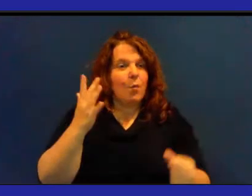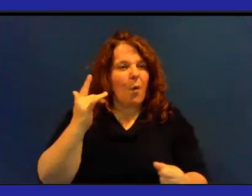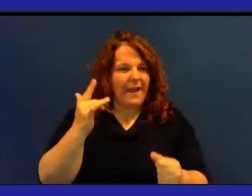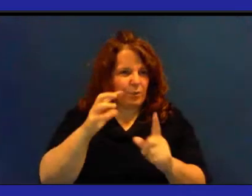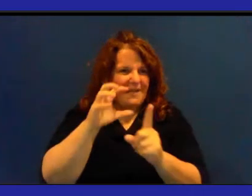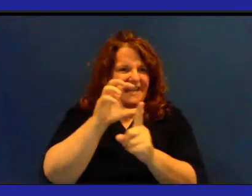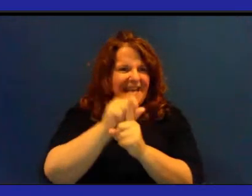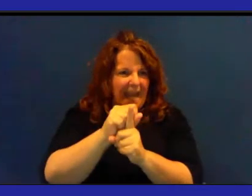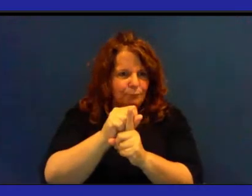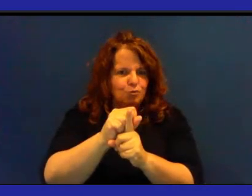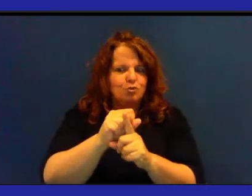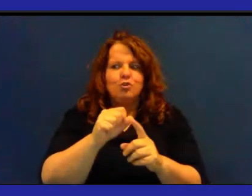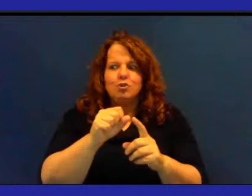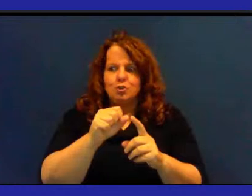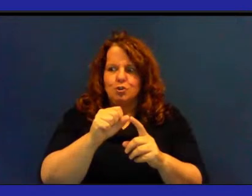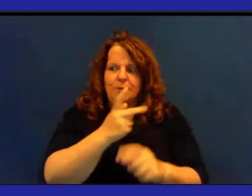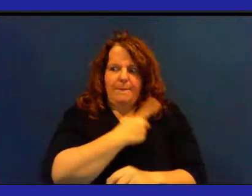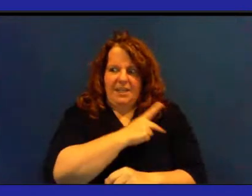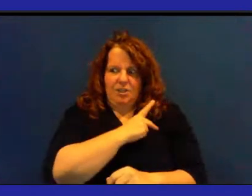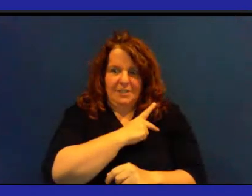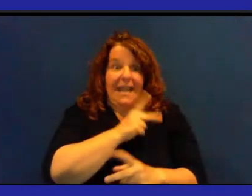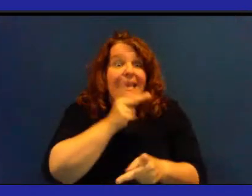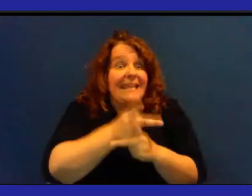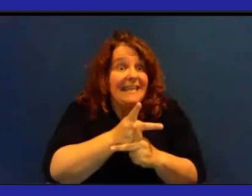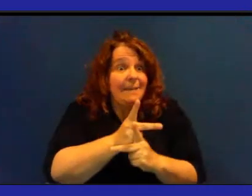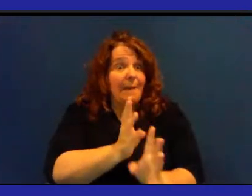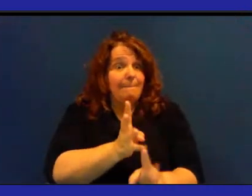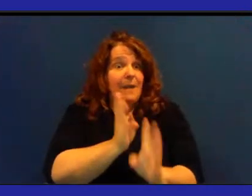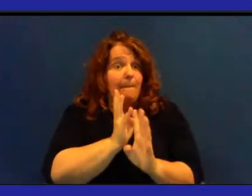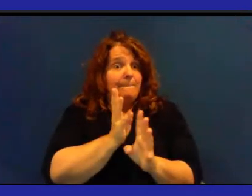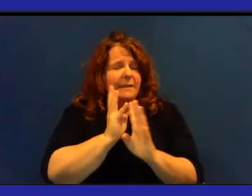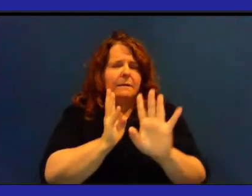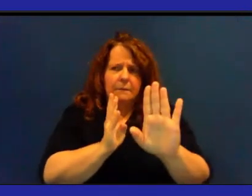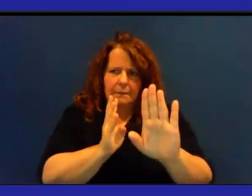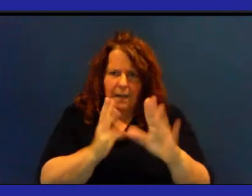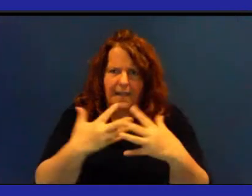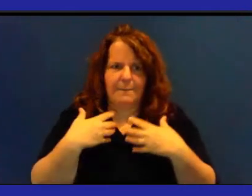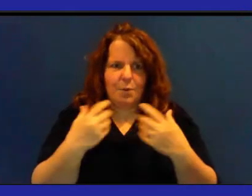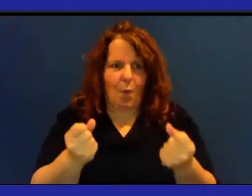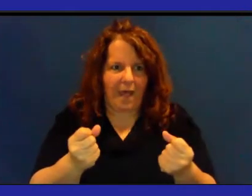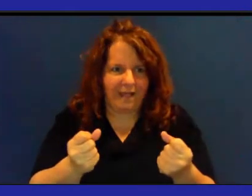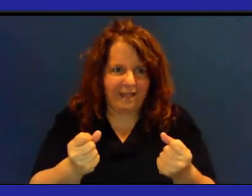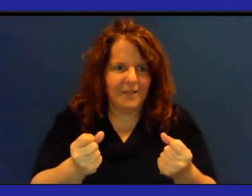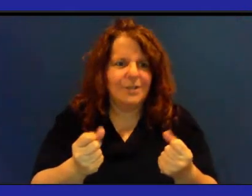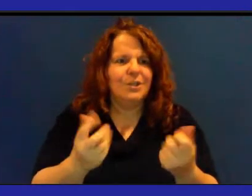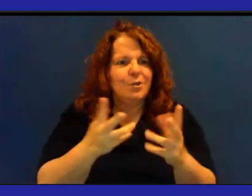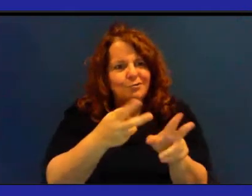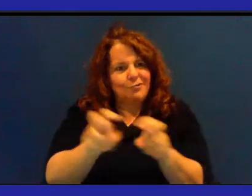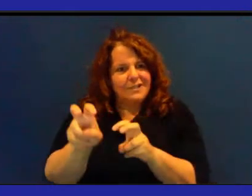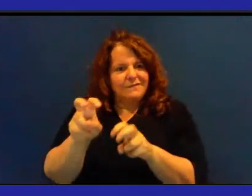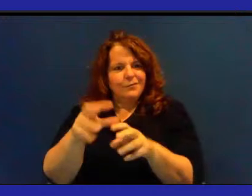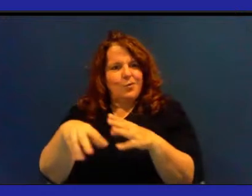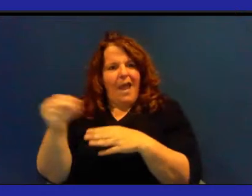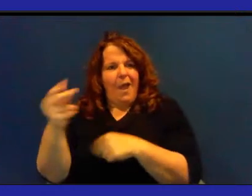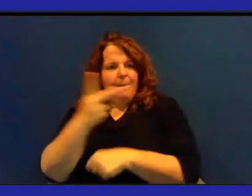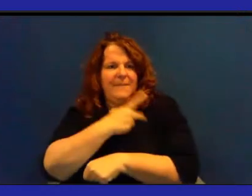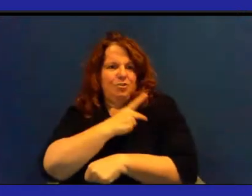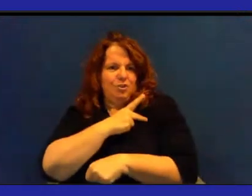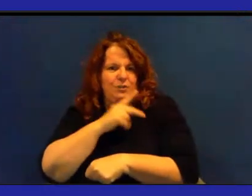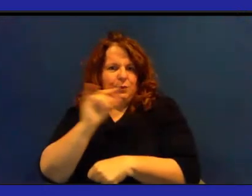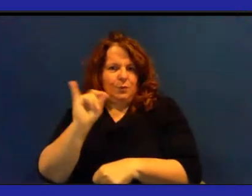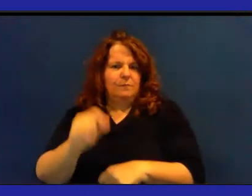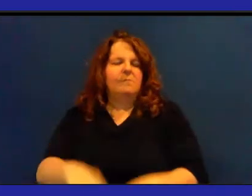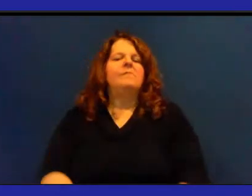the patients and keep them coming and keep them well, because you want to move them to your outpatient. Absolutely. So what a loss.